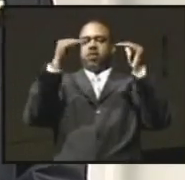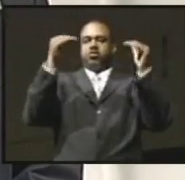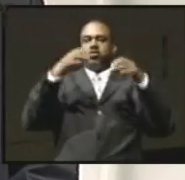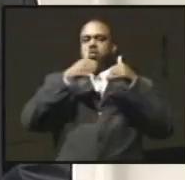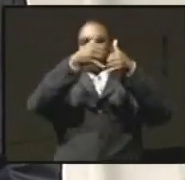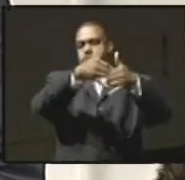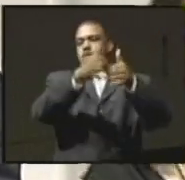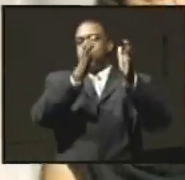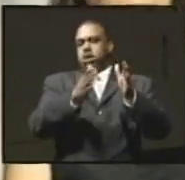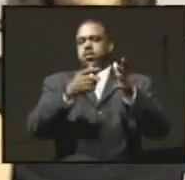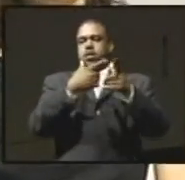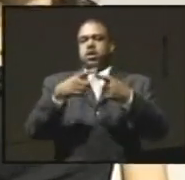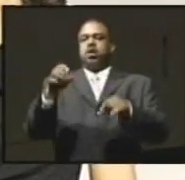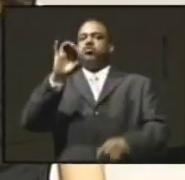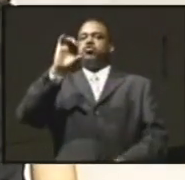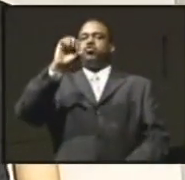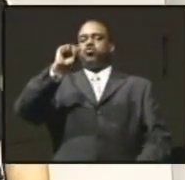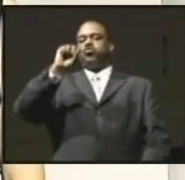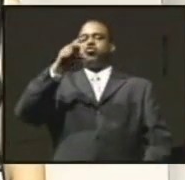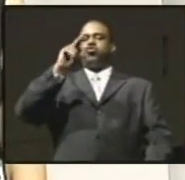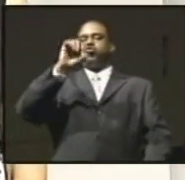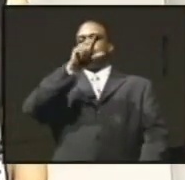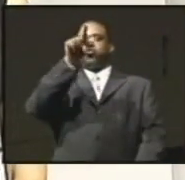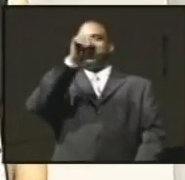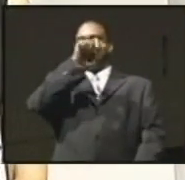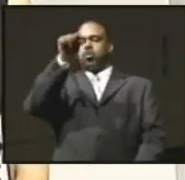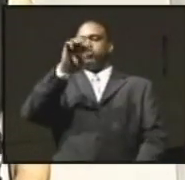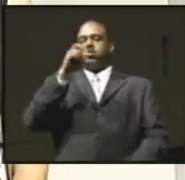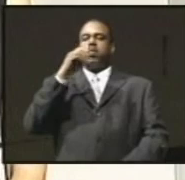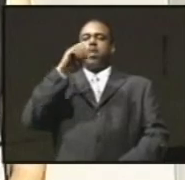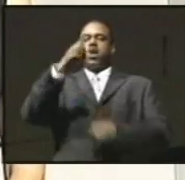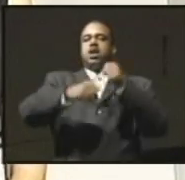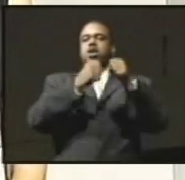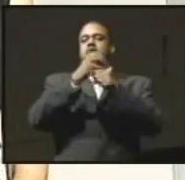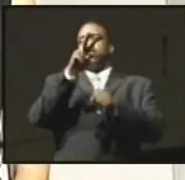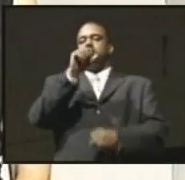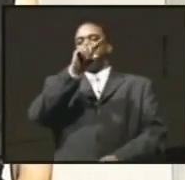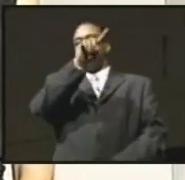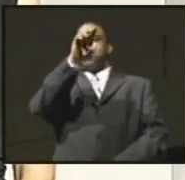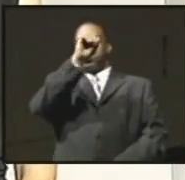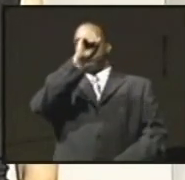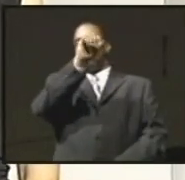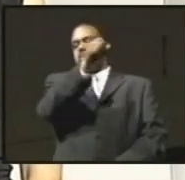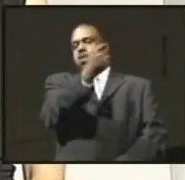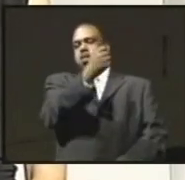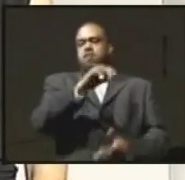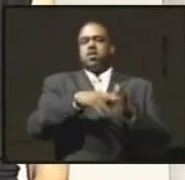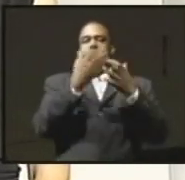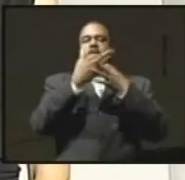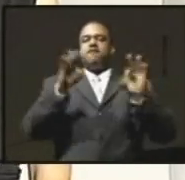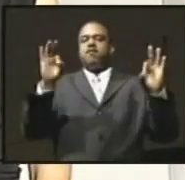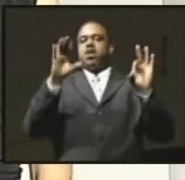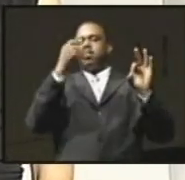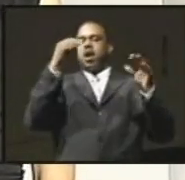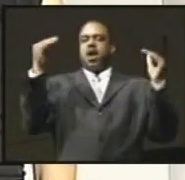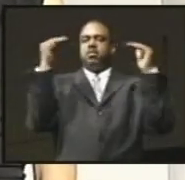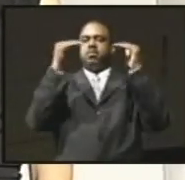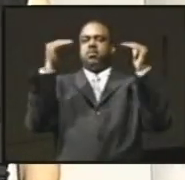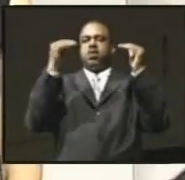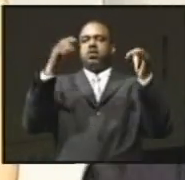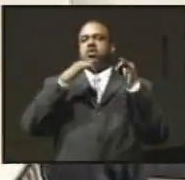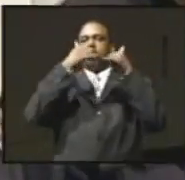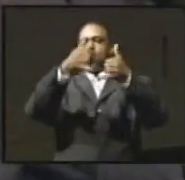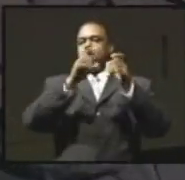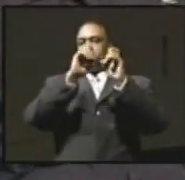Sergeant Carrie Schultz, Detroit Police Department, 2011 Mary White Ovington Freedom and Justice Awardee.